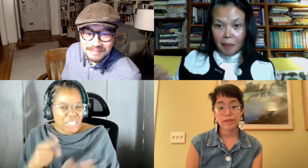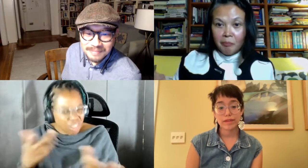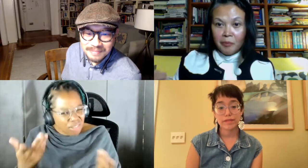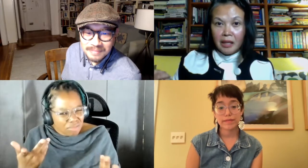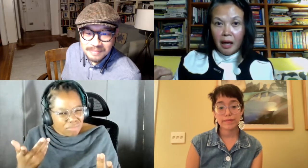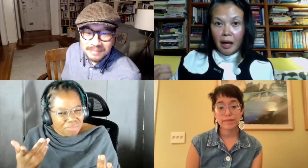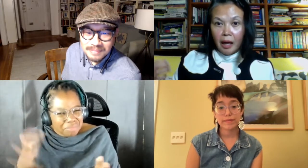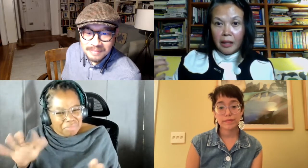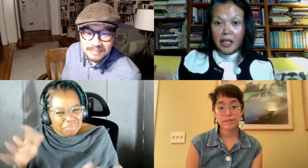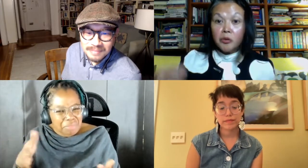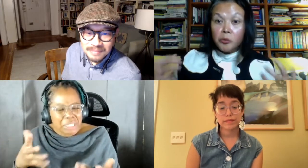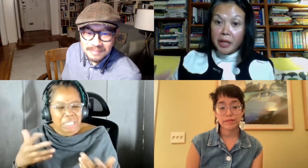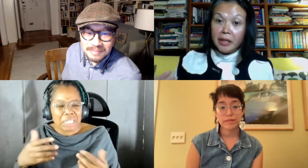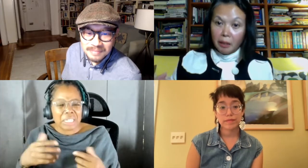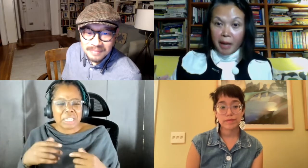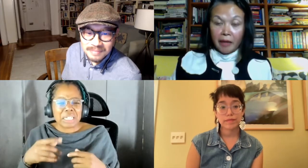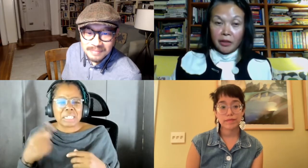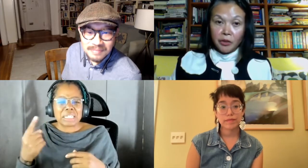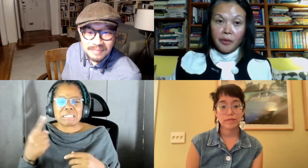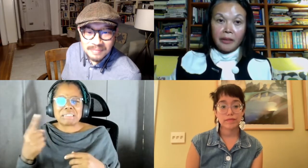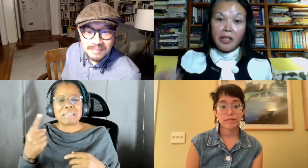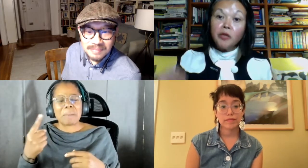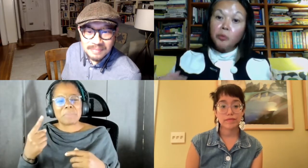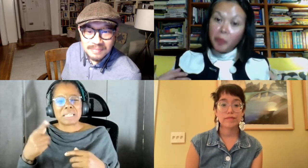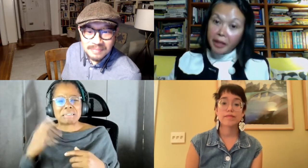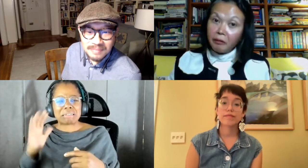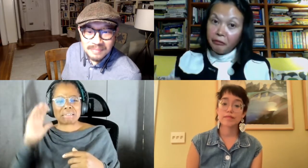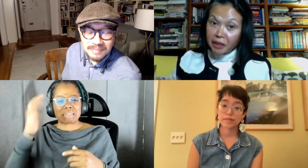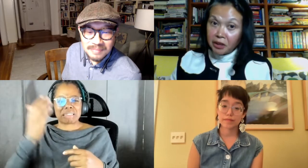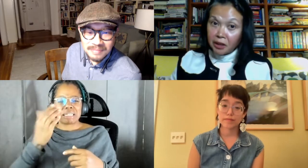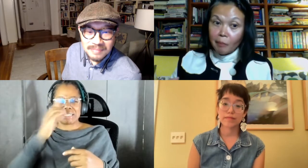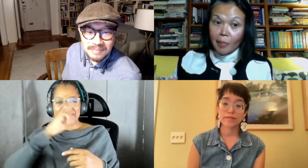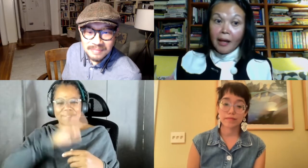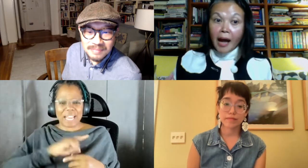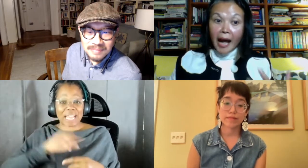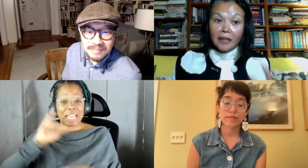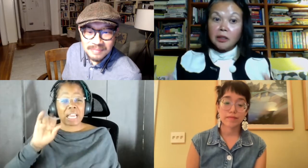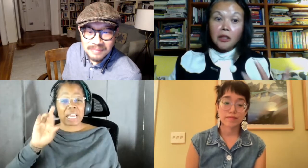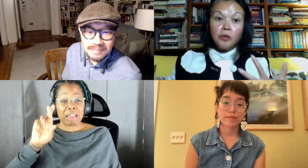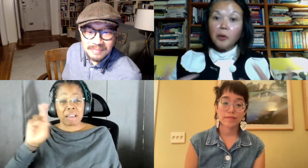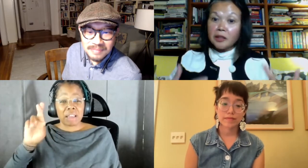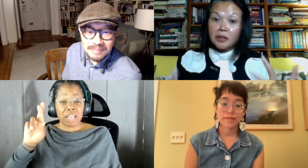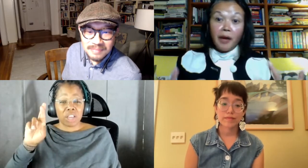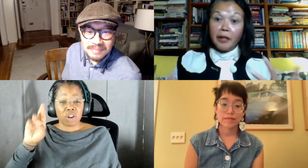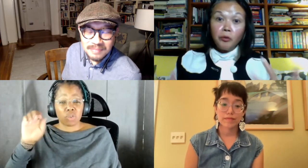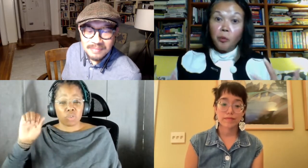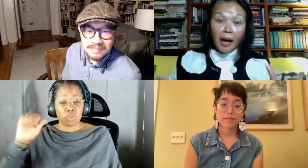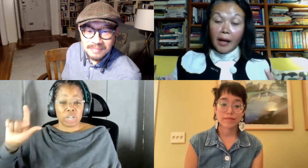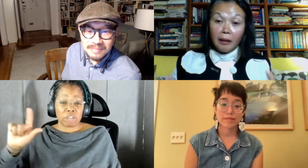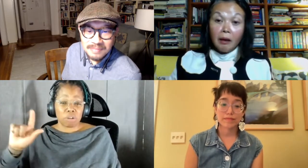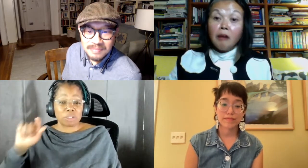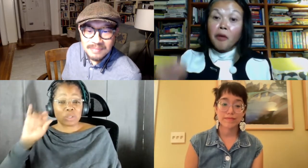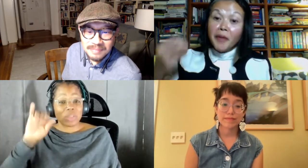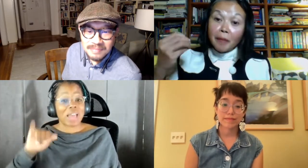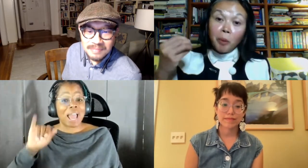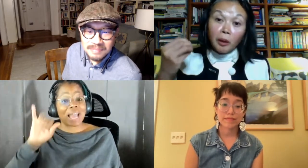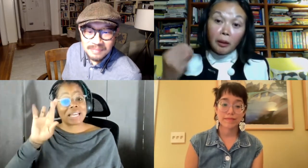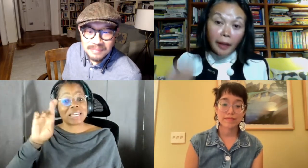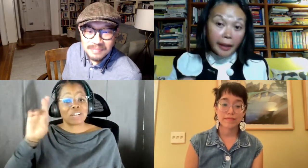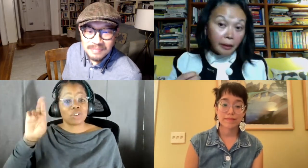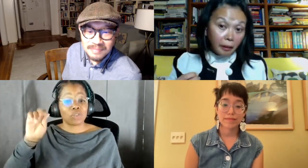There's something irreal about it, so that irreal fiction actually works very well for